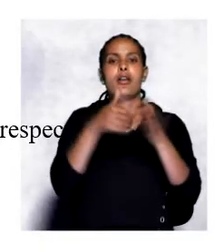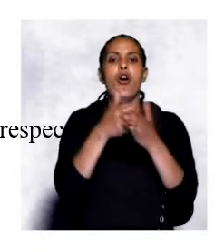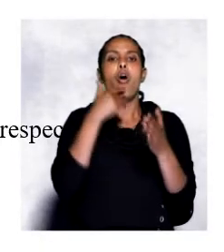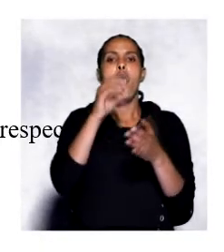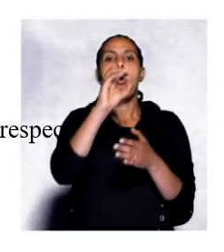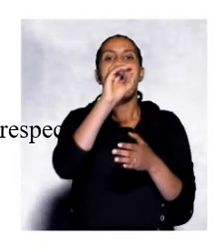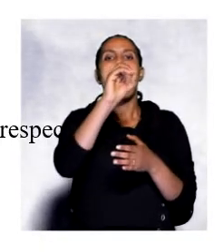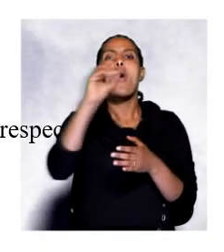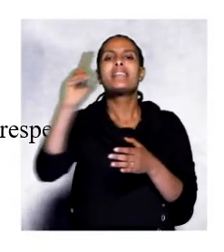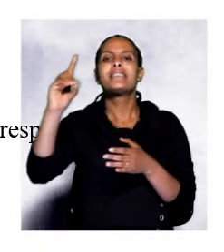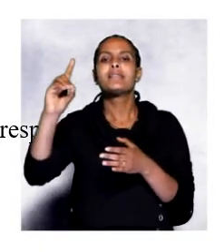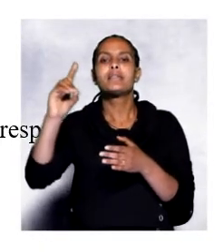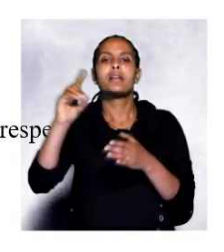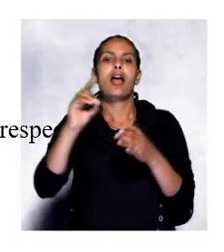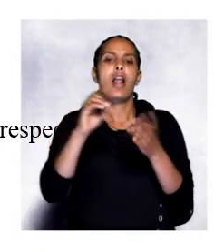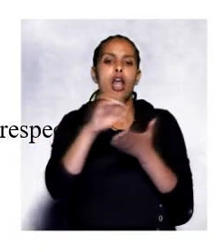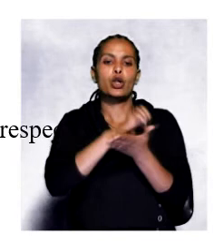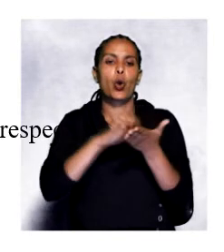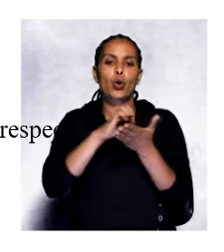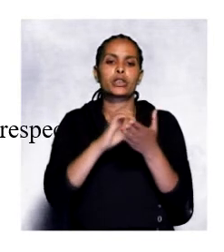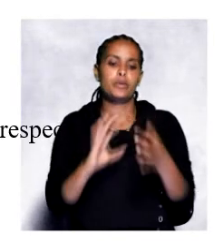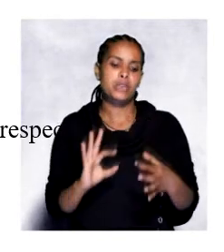odd electron species,